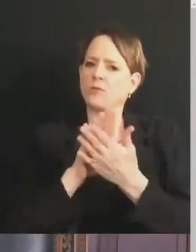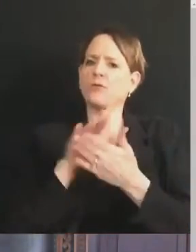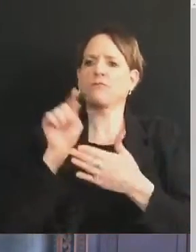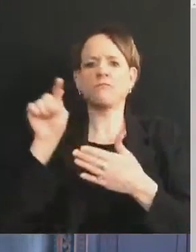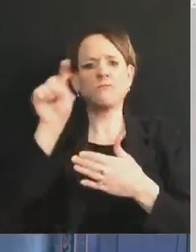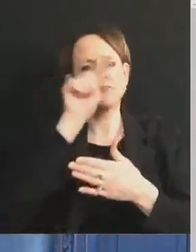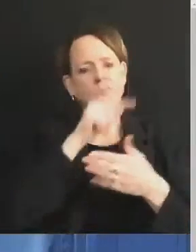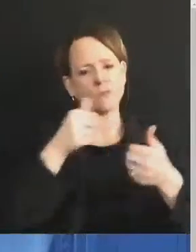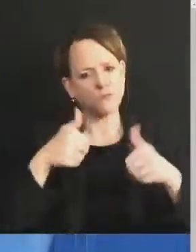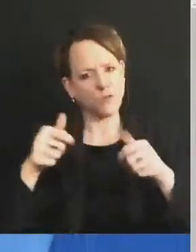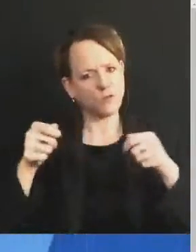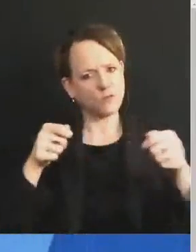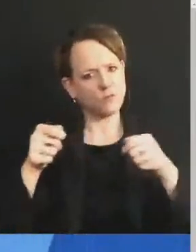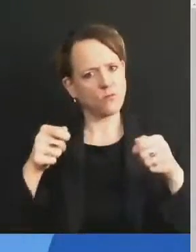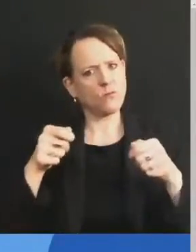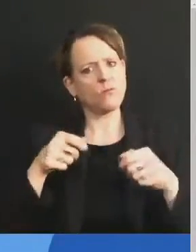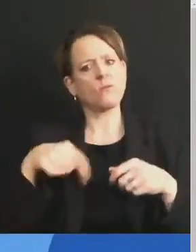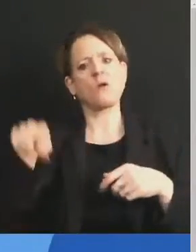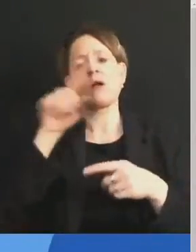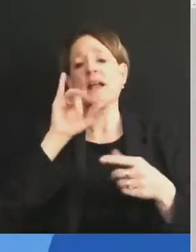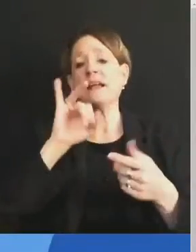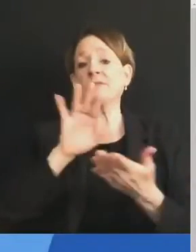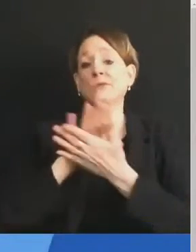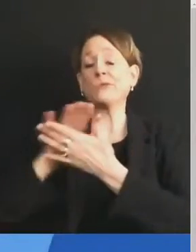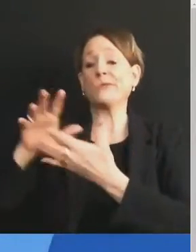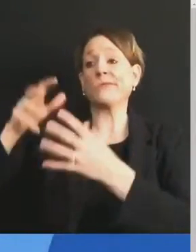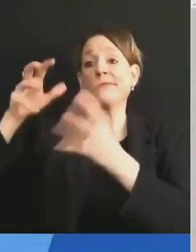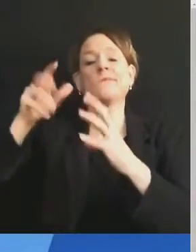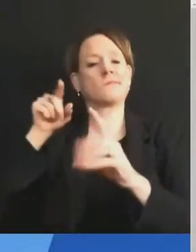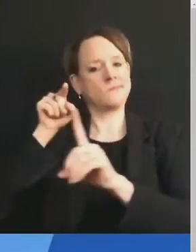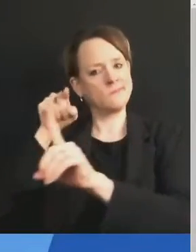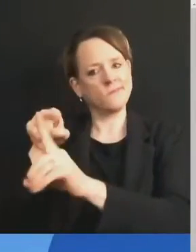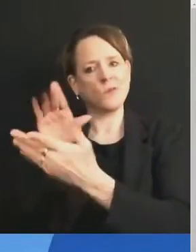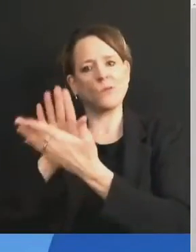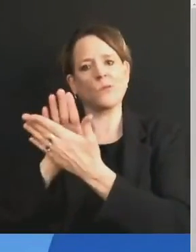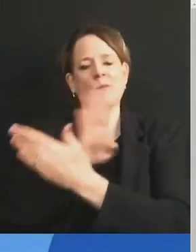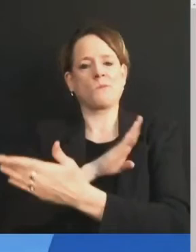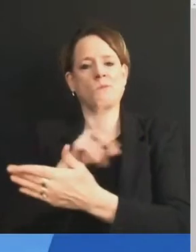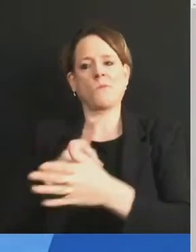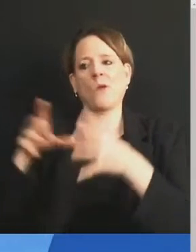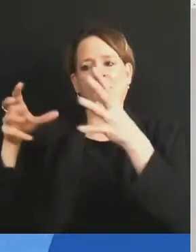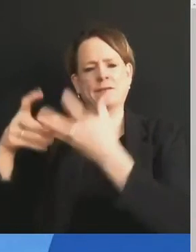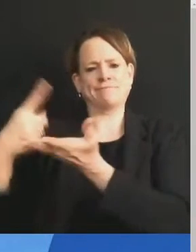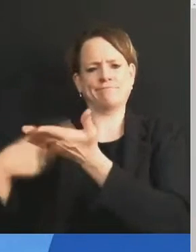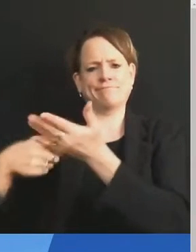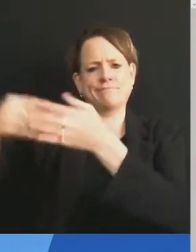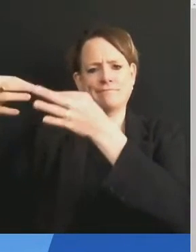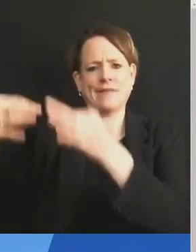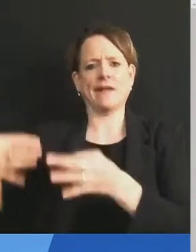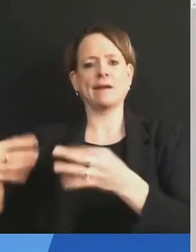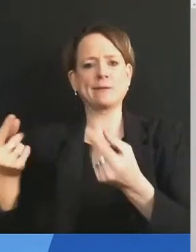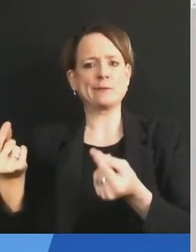Thank you, Emily. Now to Denise Lockwood from Racine County I. Denise?